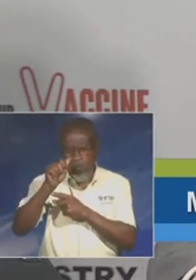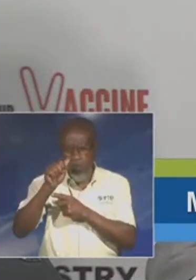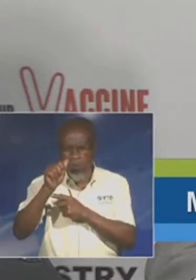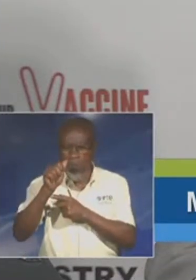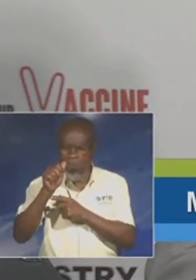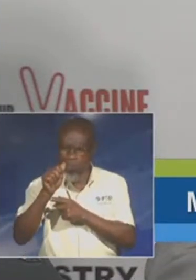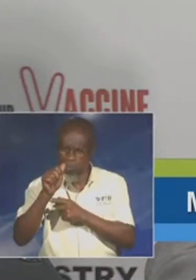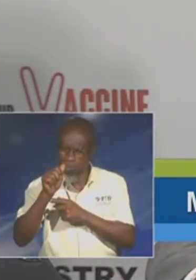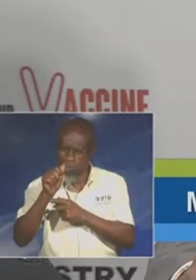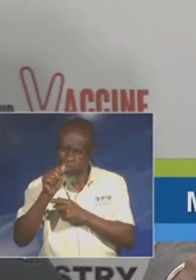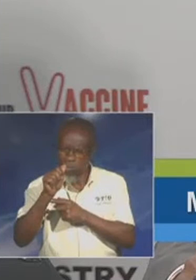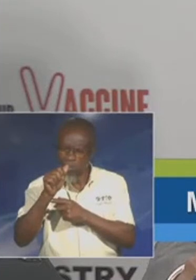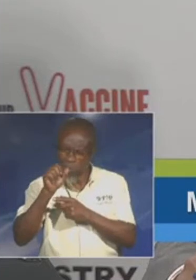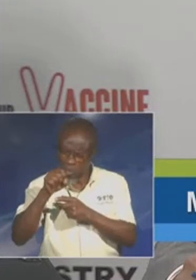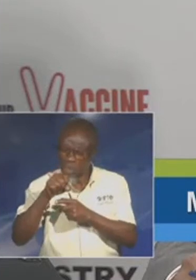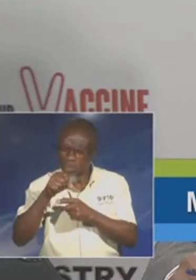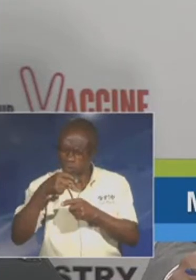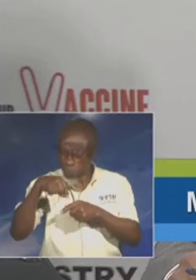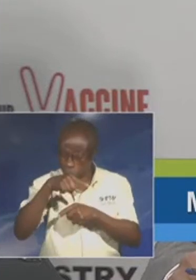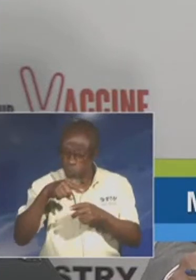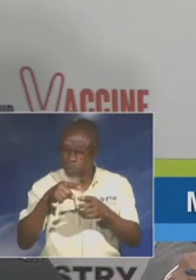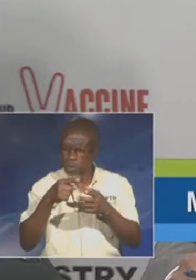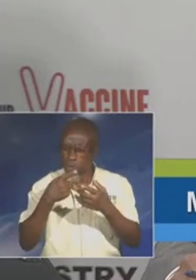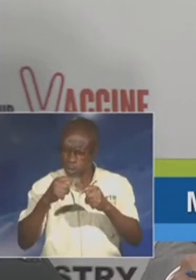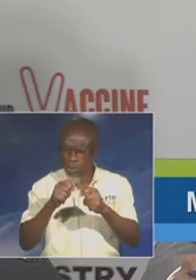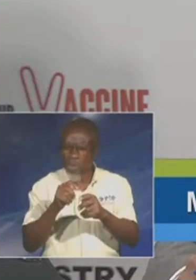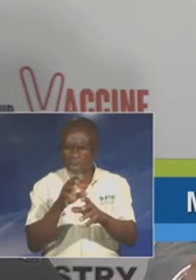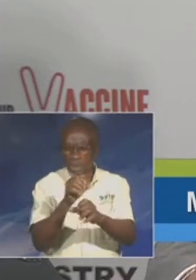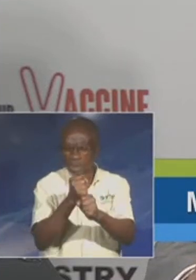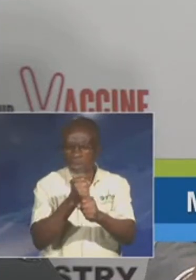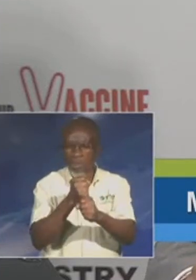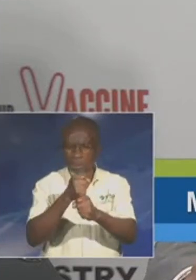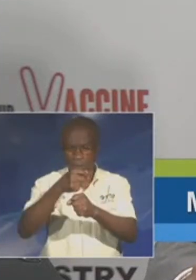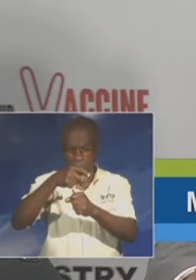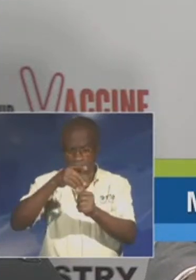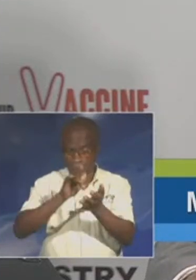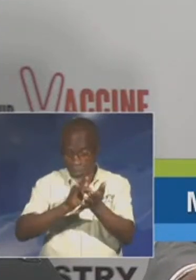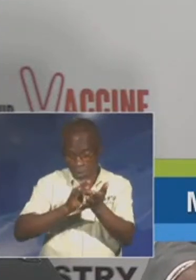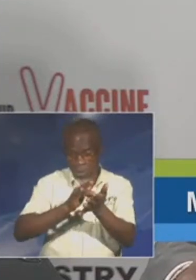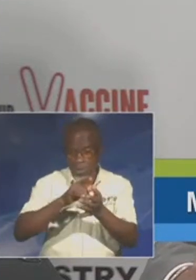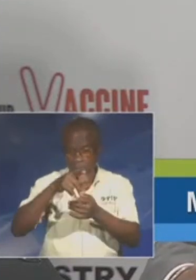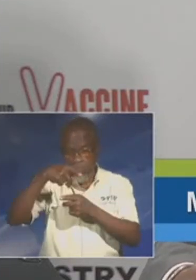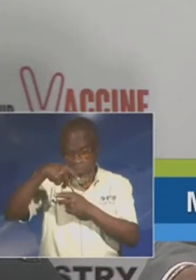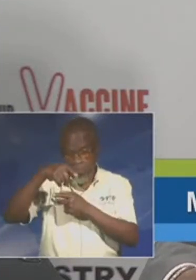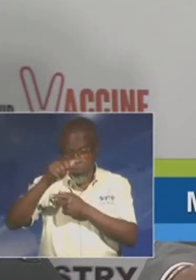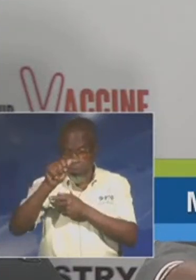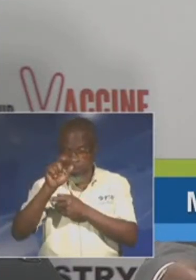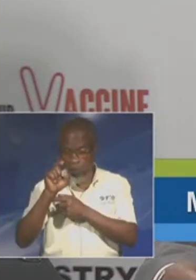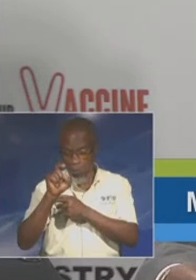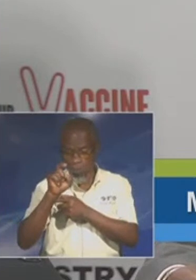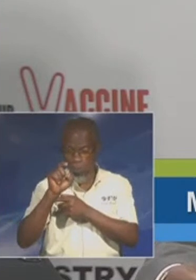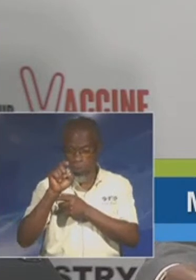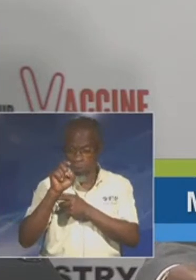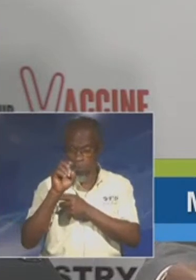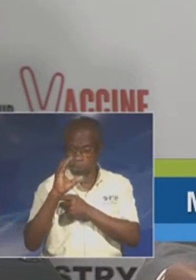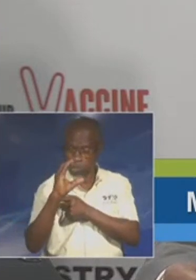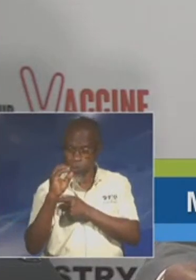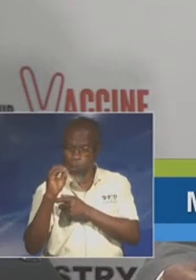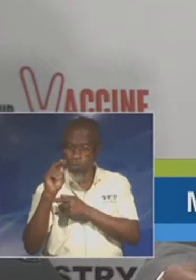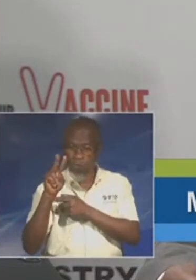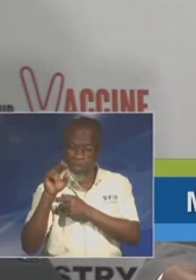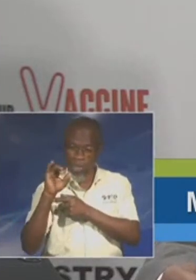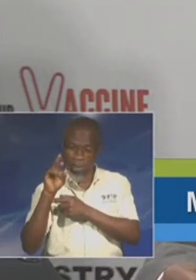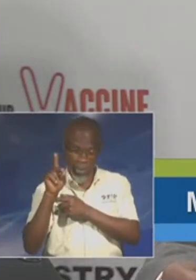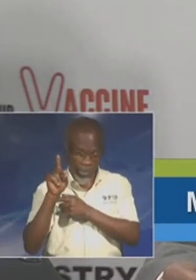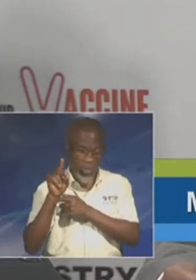So yes, we are pursuing the acquisition of Paxlovid, as I have said, but we have also signed a non-disclosure agreement with